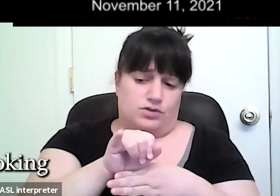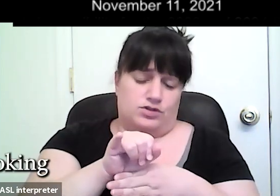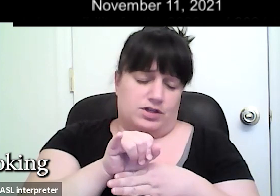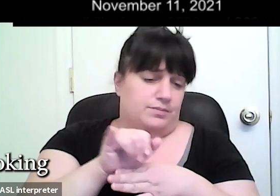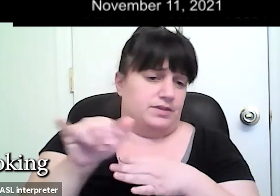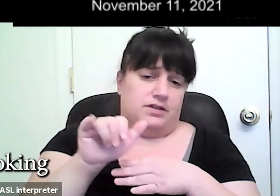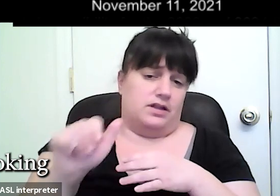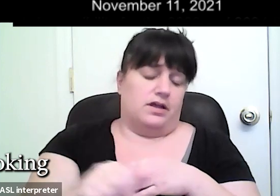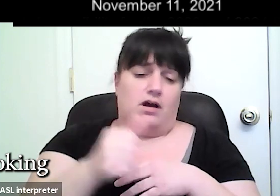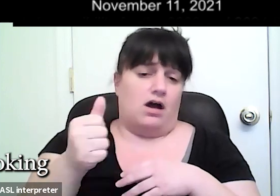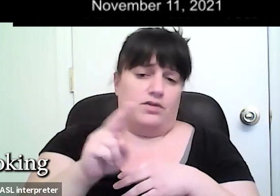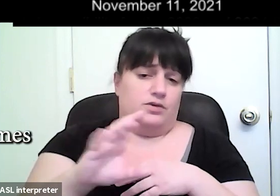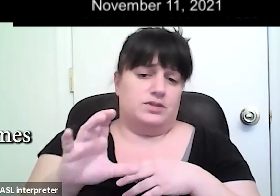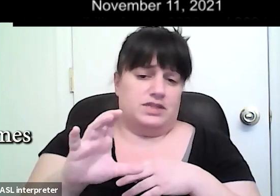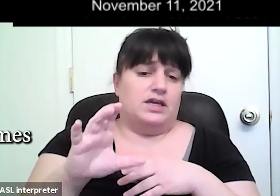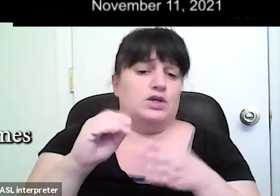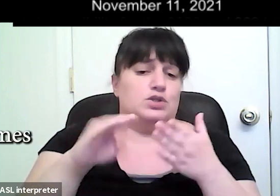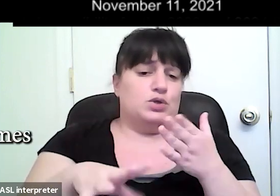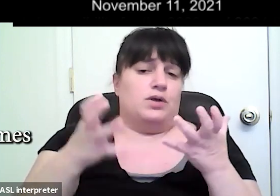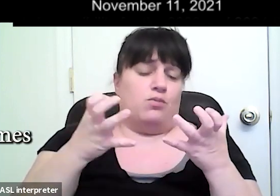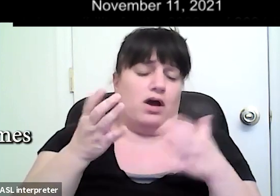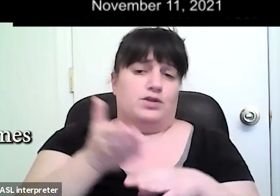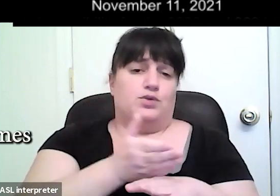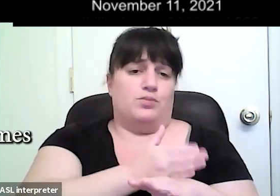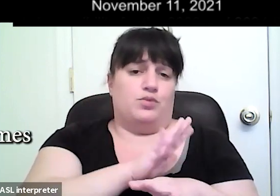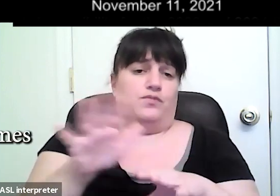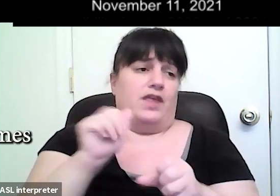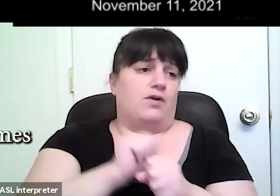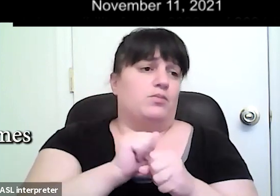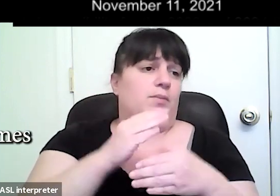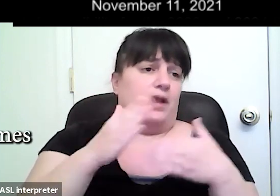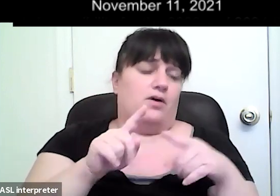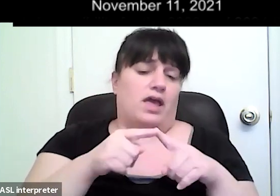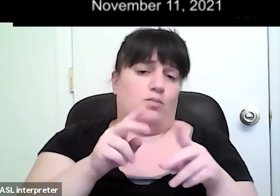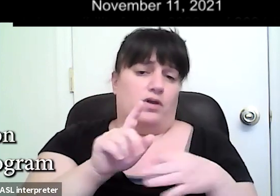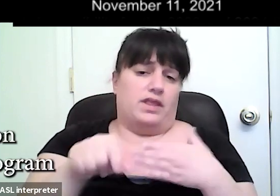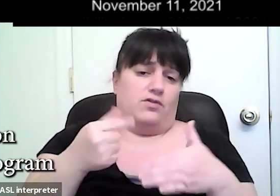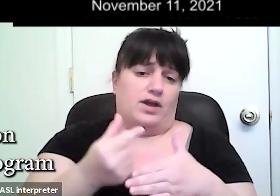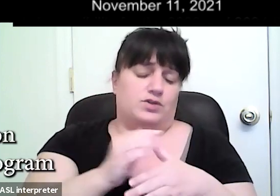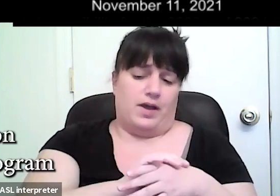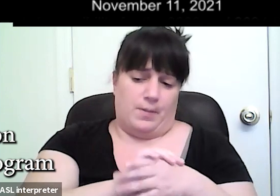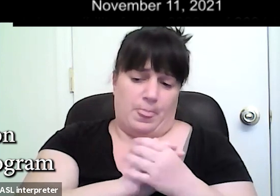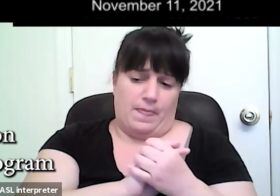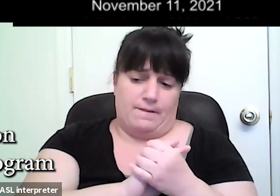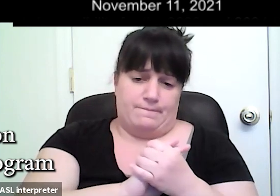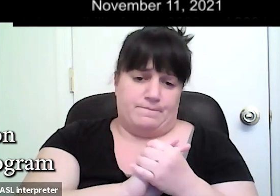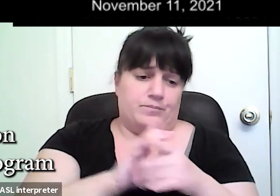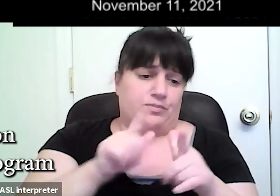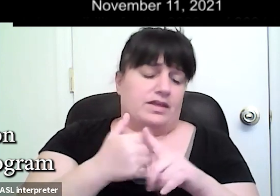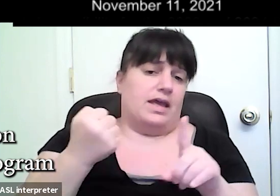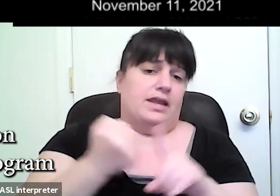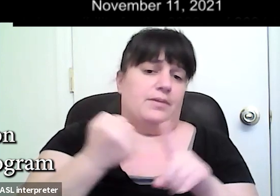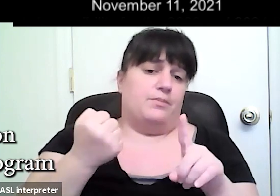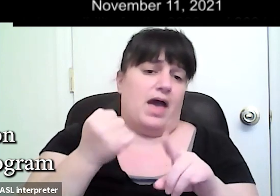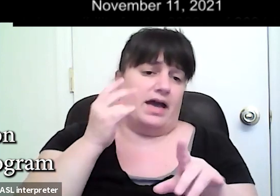just like any other UC student looking to improve their employment outcomes when they graduate. And then we have Impact